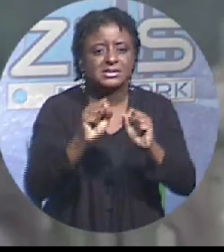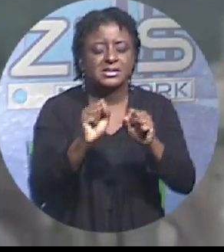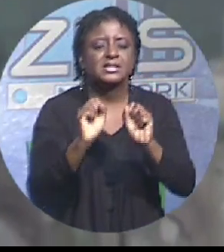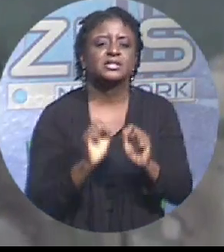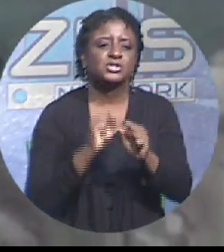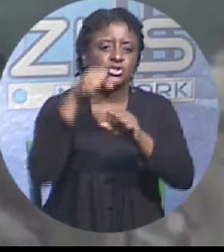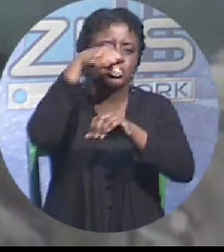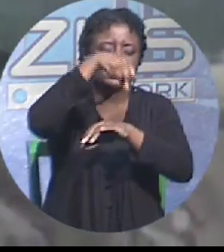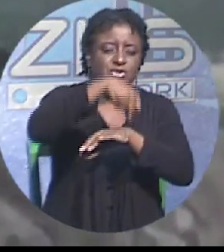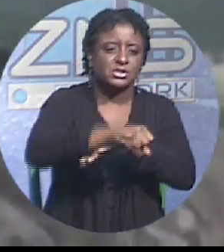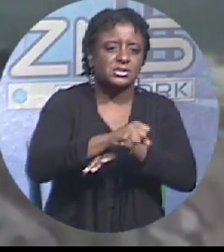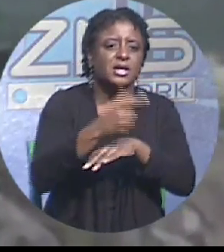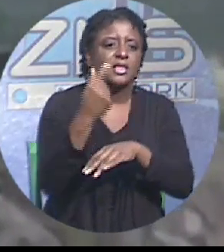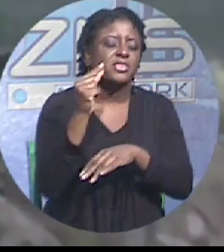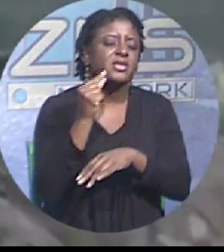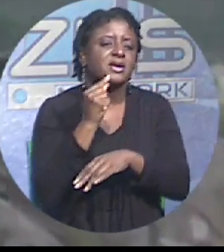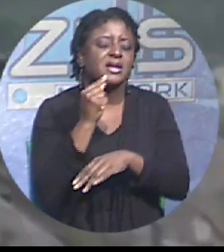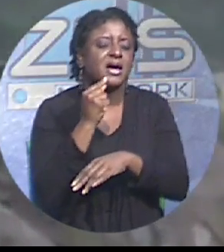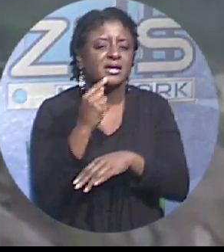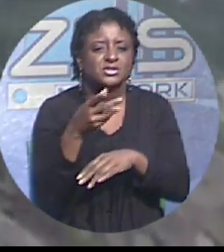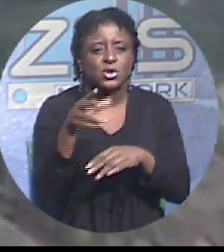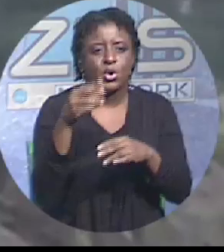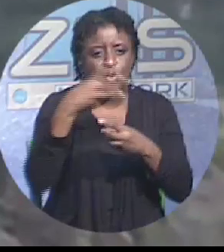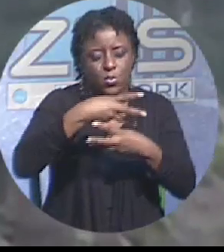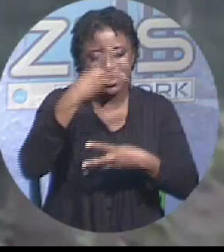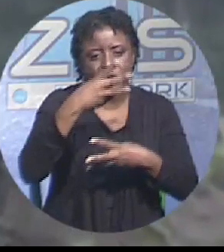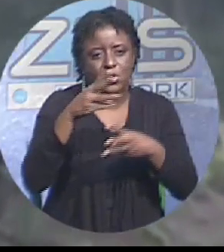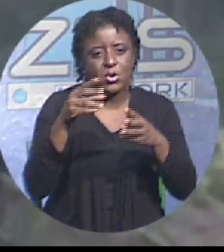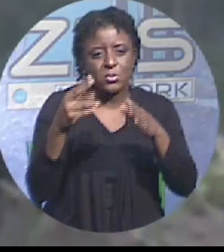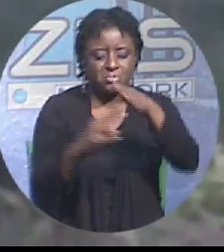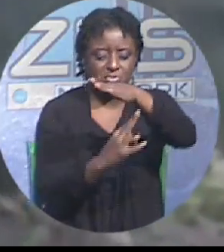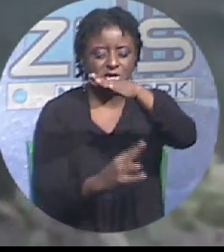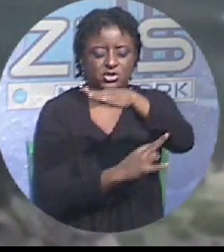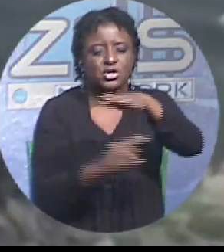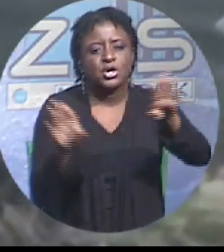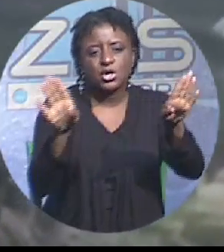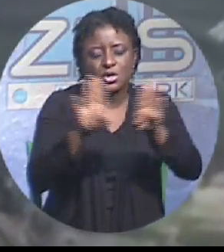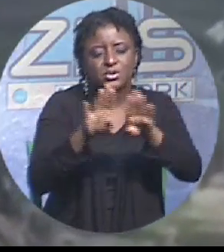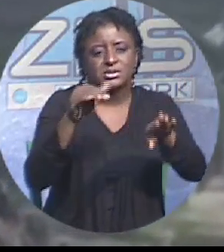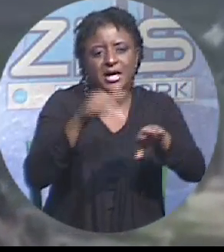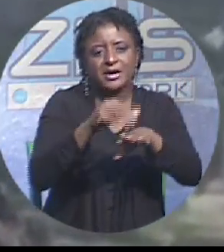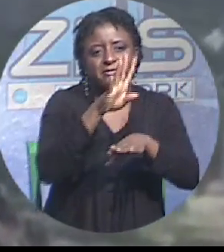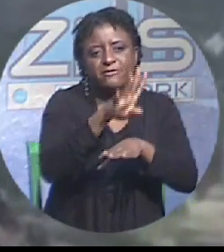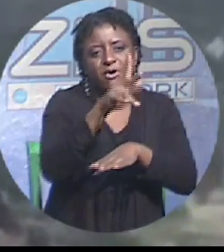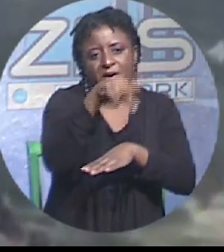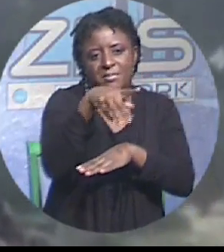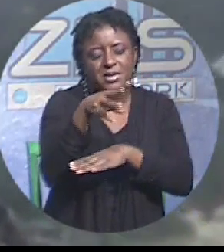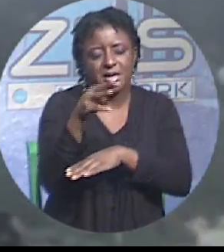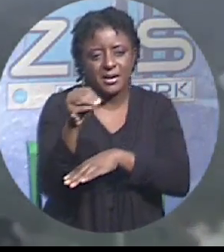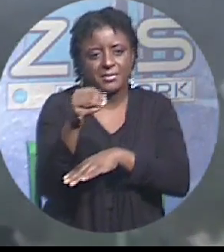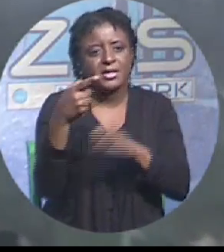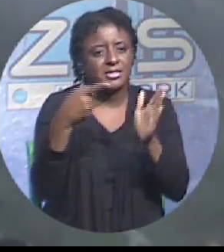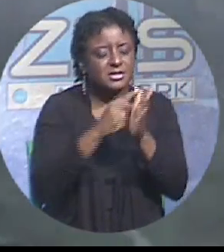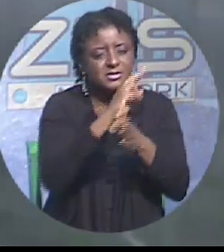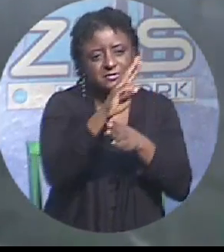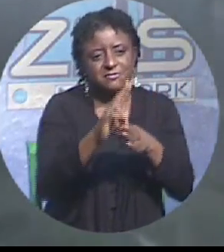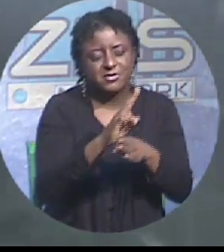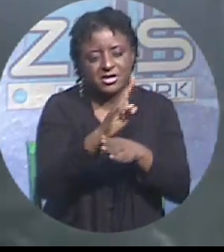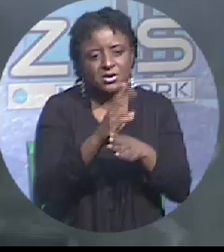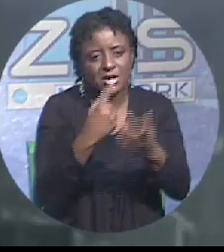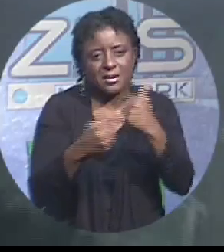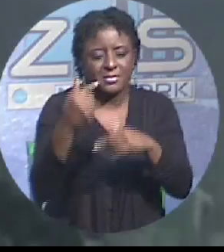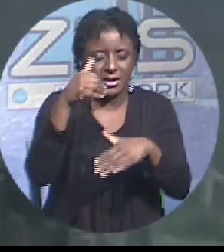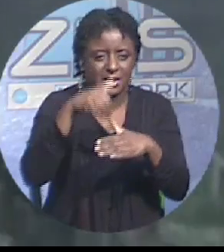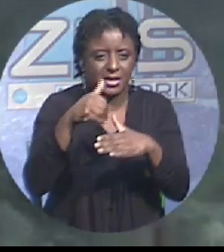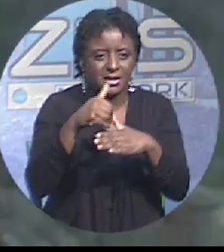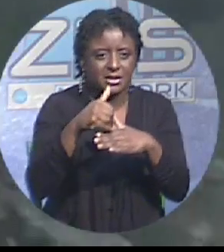bridge closed at 4 o'clock this afternoon until further notice. This video coming in from North Eleuthera resident Aldred Aubrey sent us in,